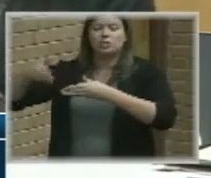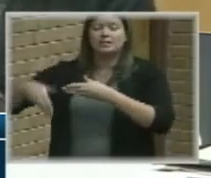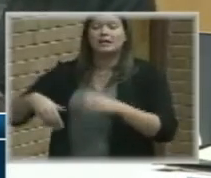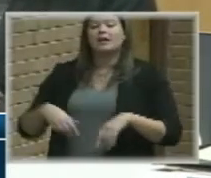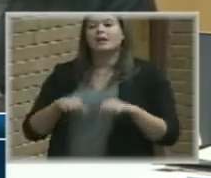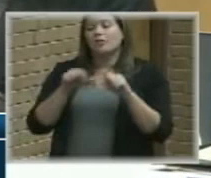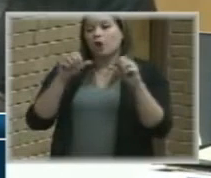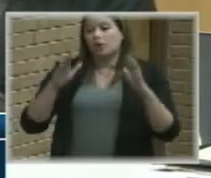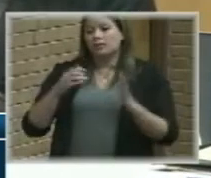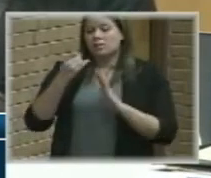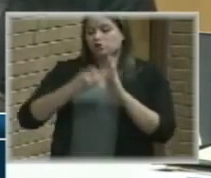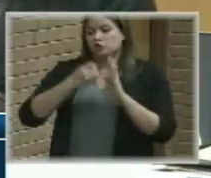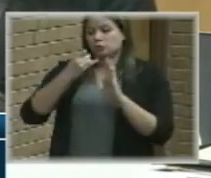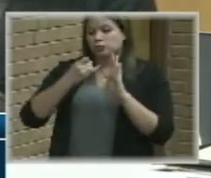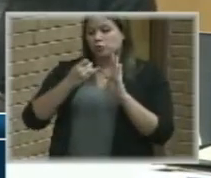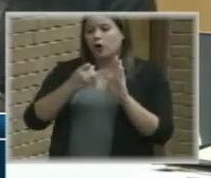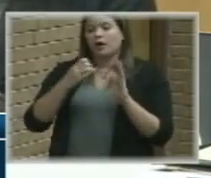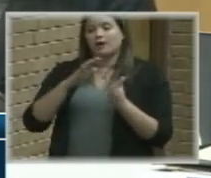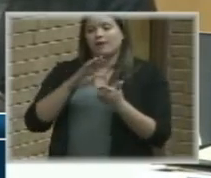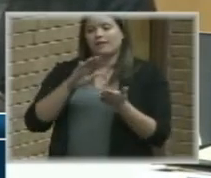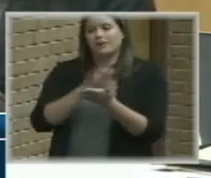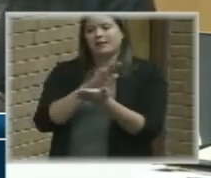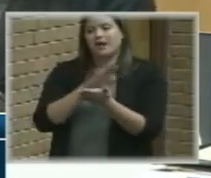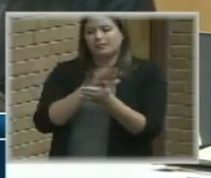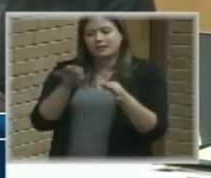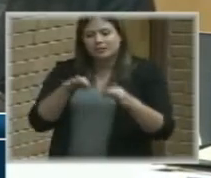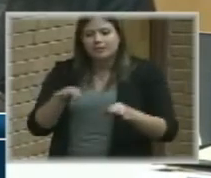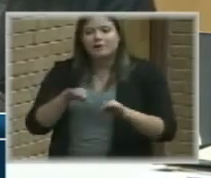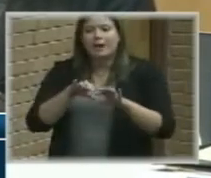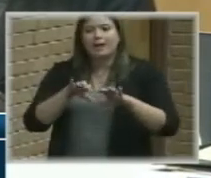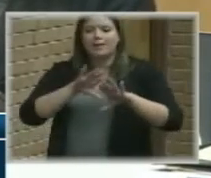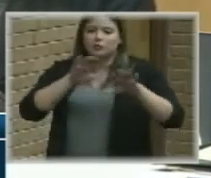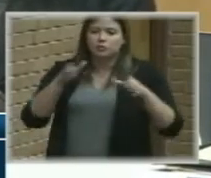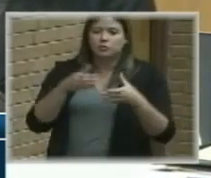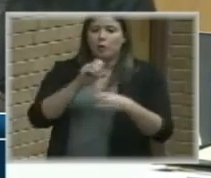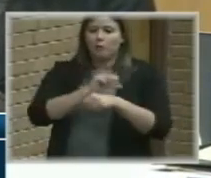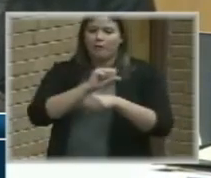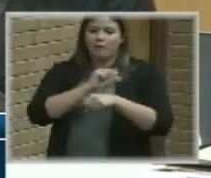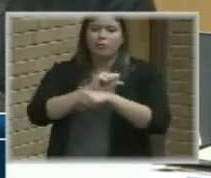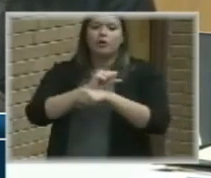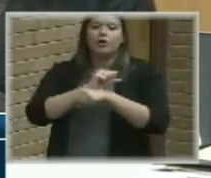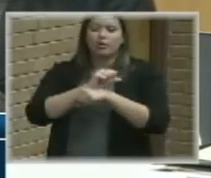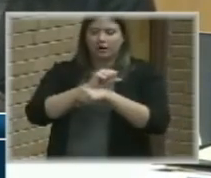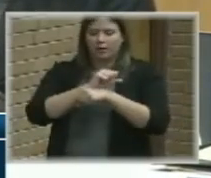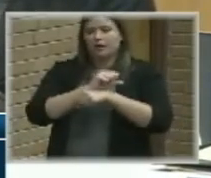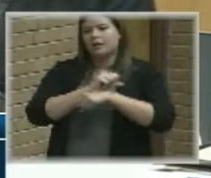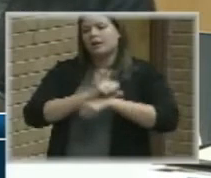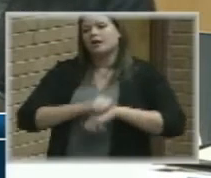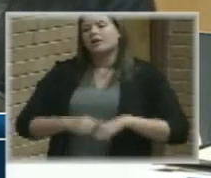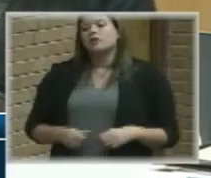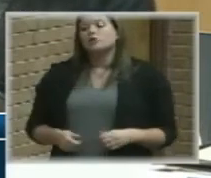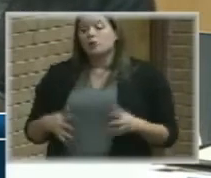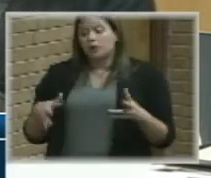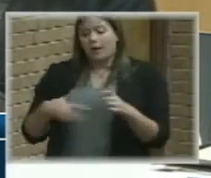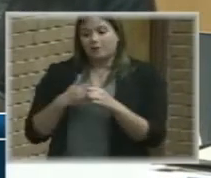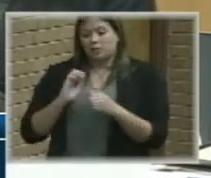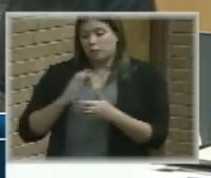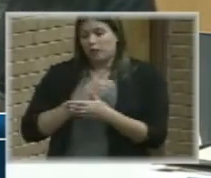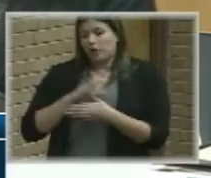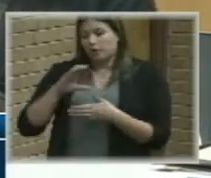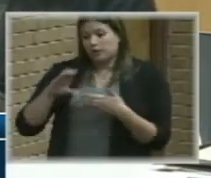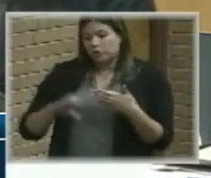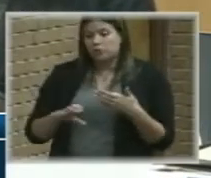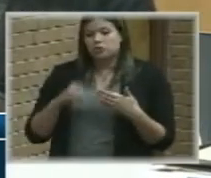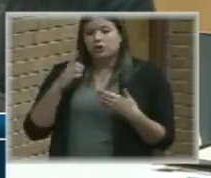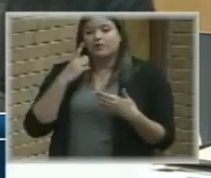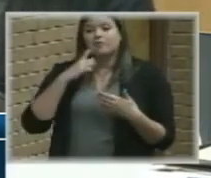Architecture is drawing up documents to define the scope of work for bid procurement. An update to our Inclusion, Diversity, and Equity